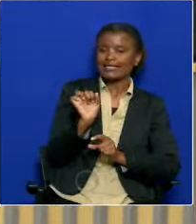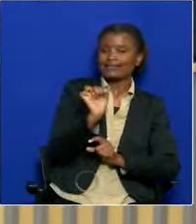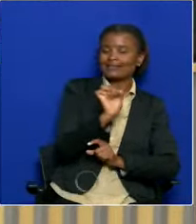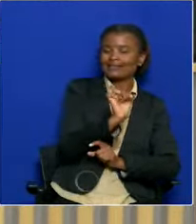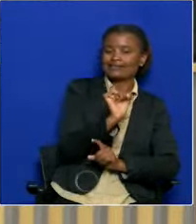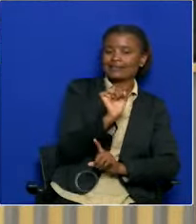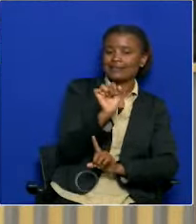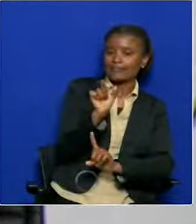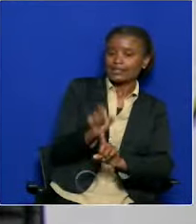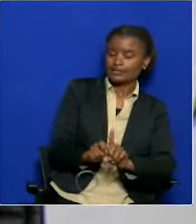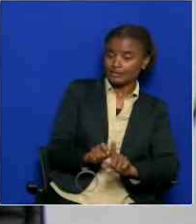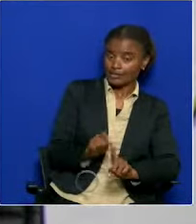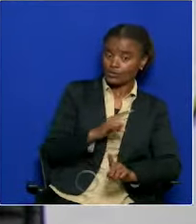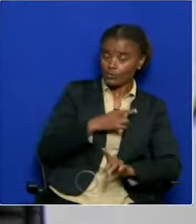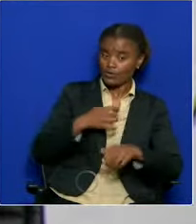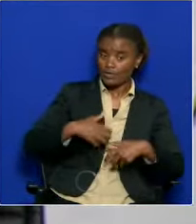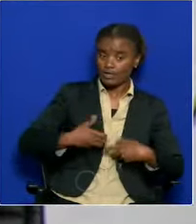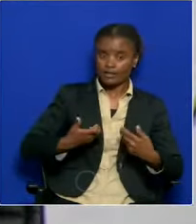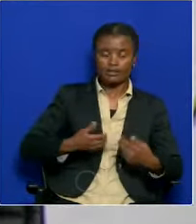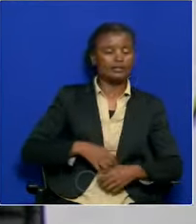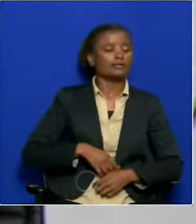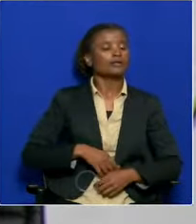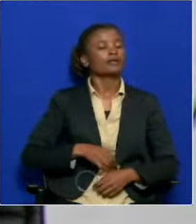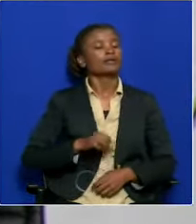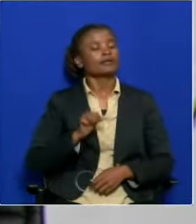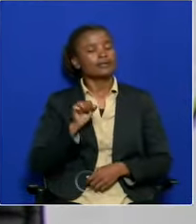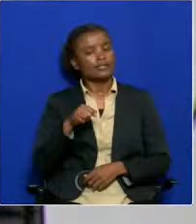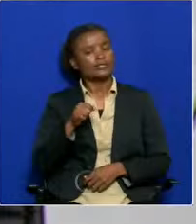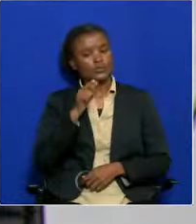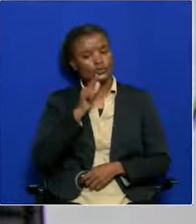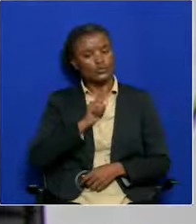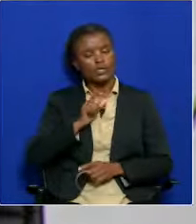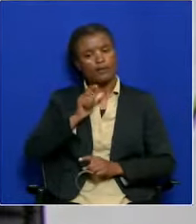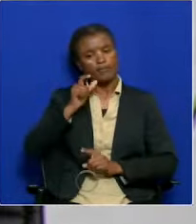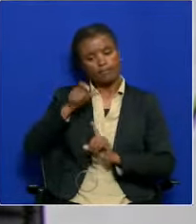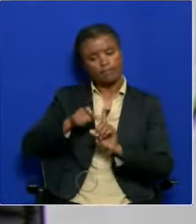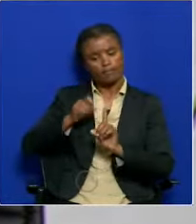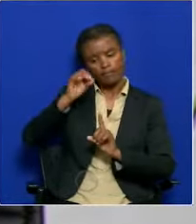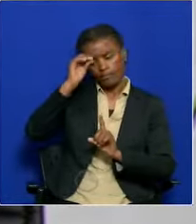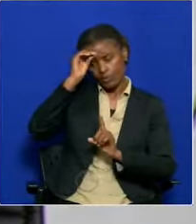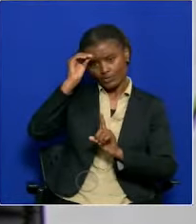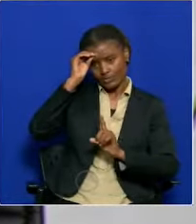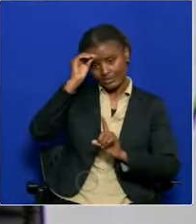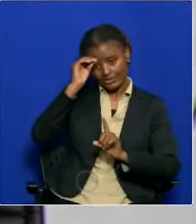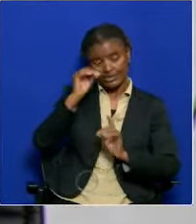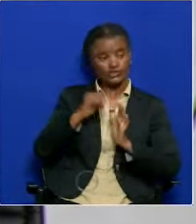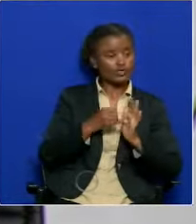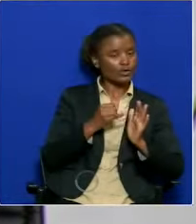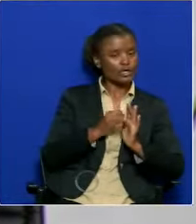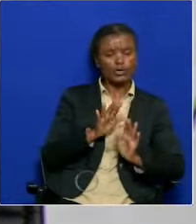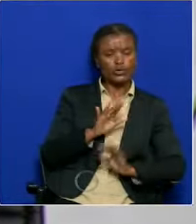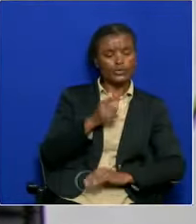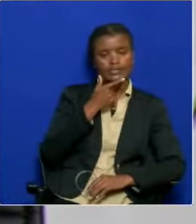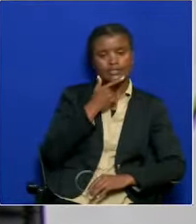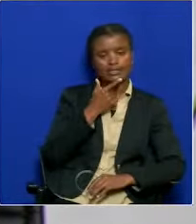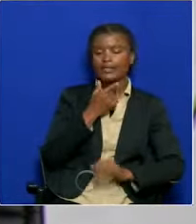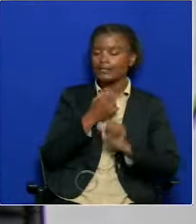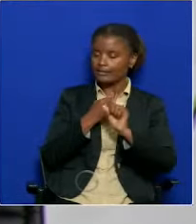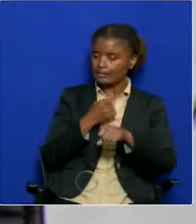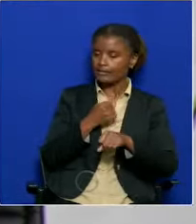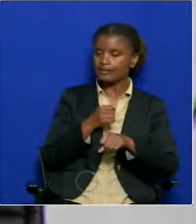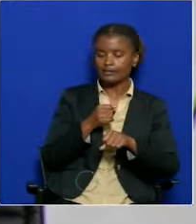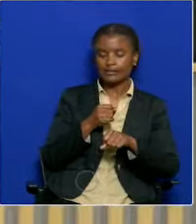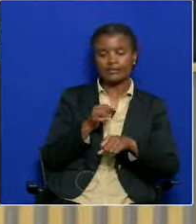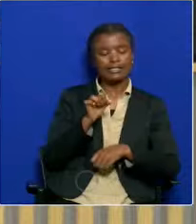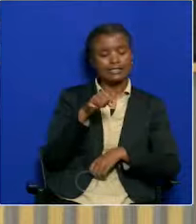Yeah, I was told by a policeman. Exactly, that's Yes, my point. in January, not in December. Yes. But a policeman